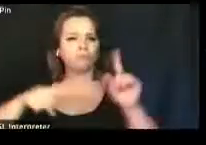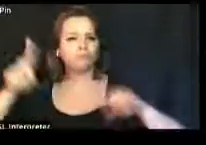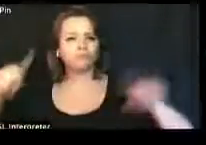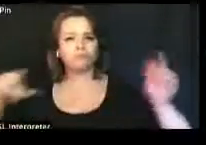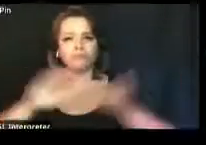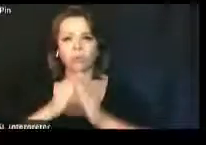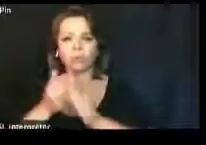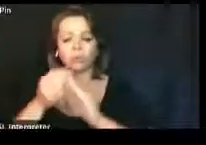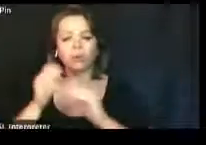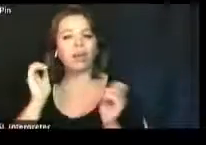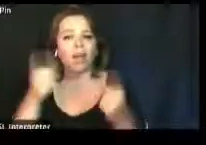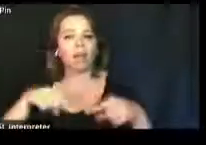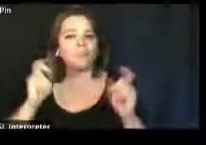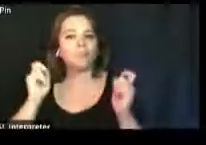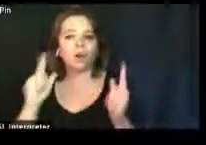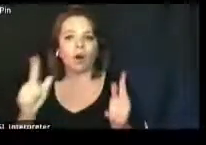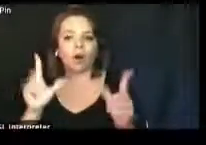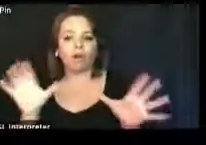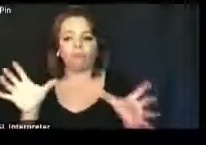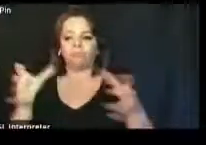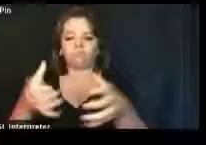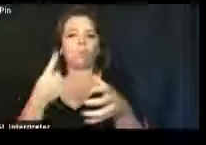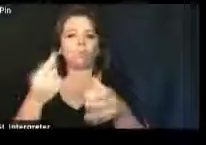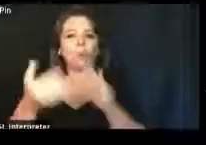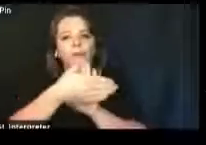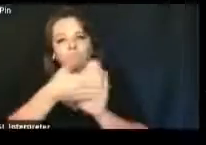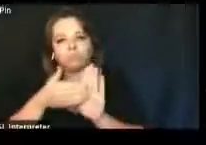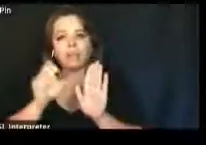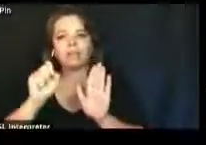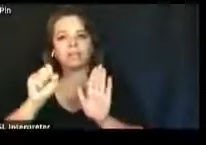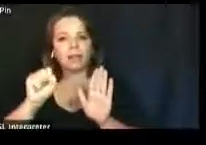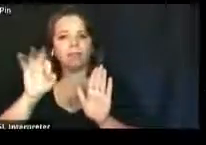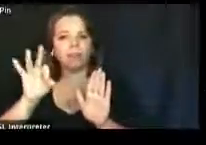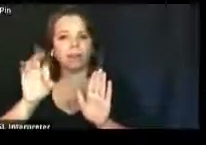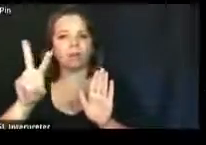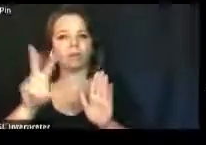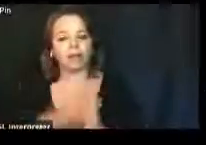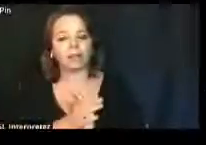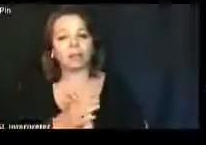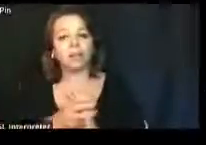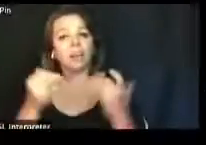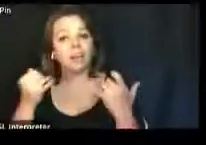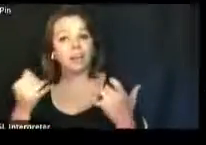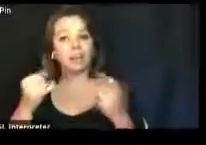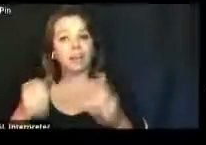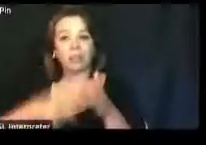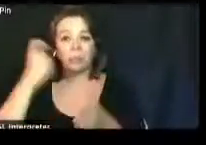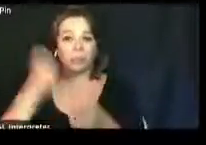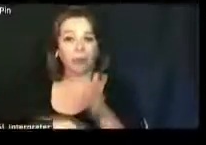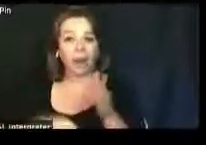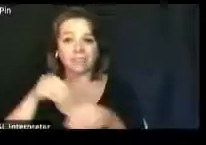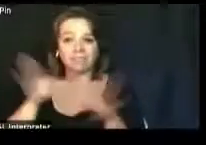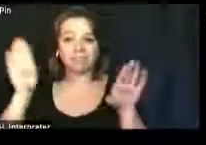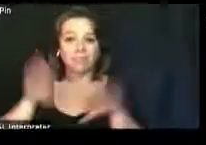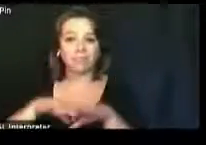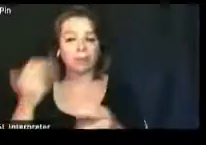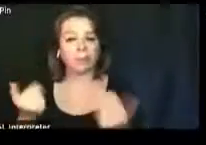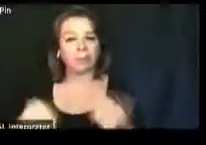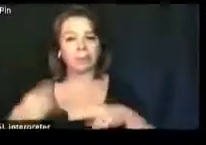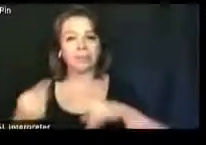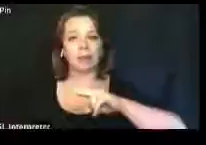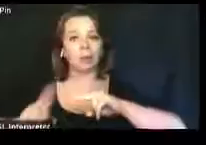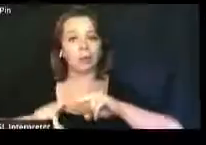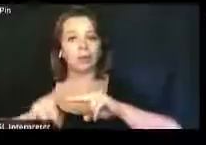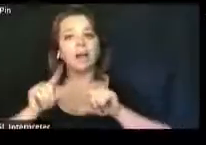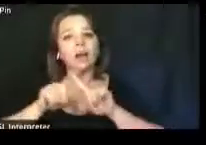San Fernando Valley. So now the median prices in the Valley continues to increase, but the Valley needs the ability to